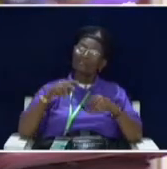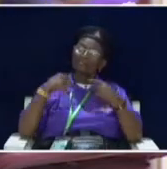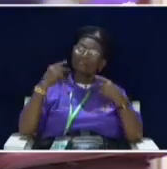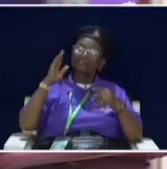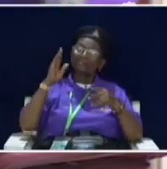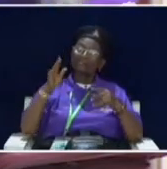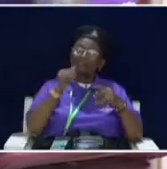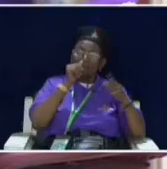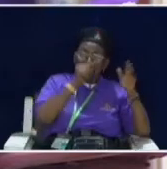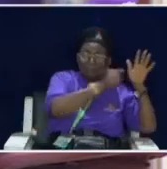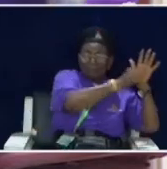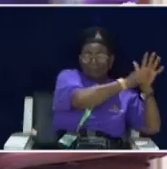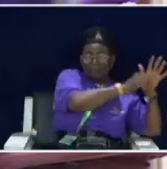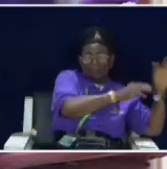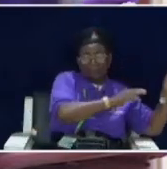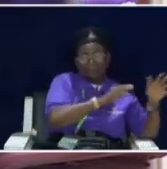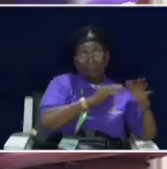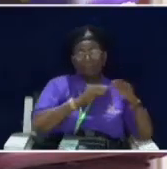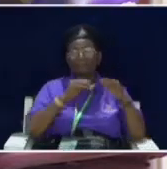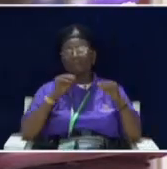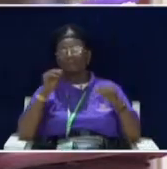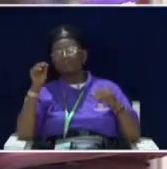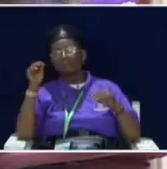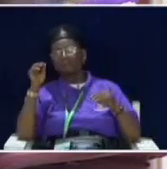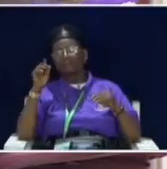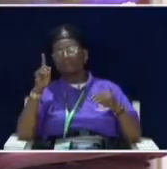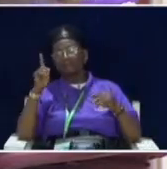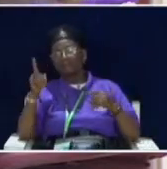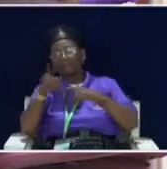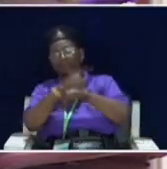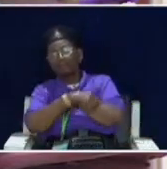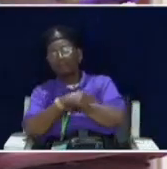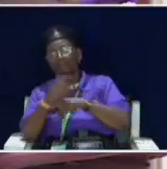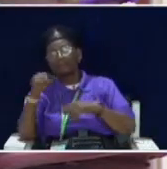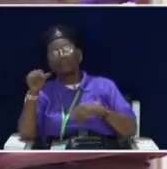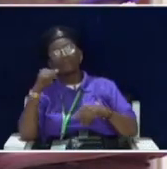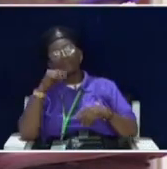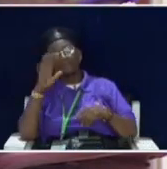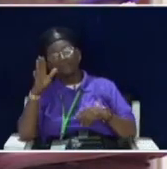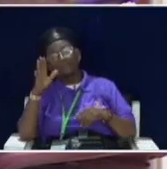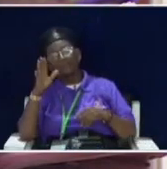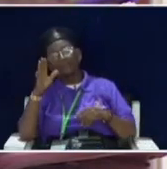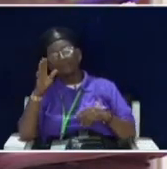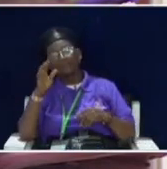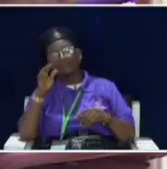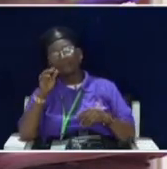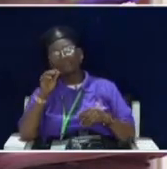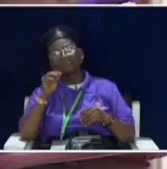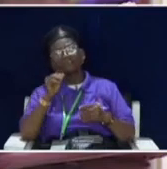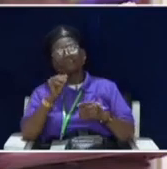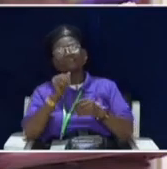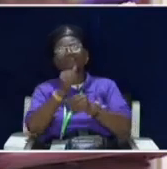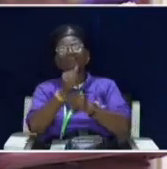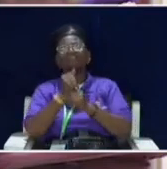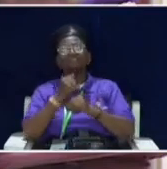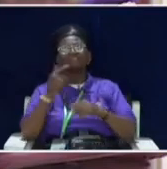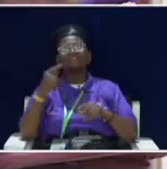lowo otun. One day the woman caught the pastor.